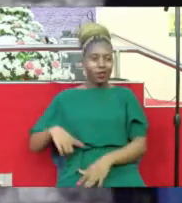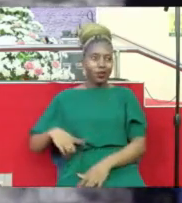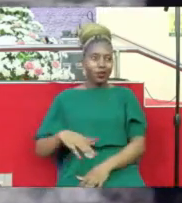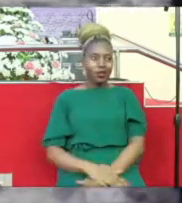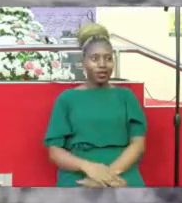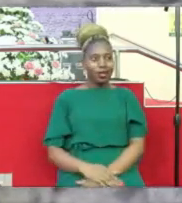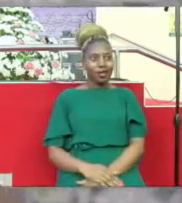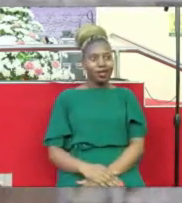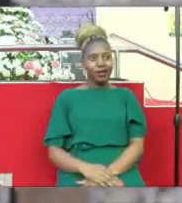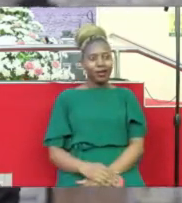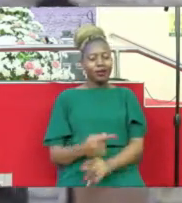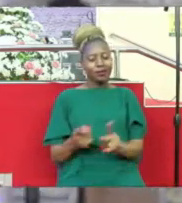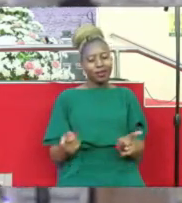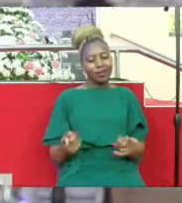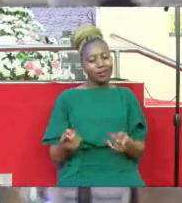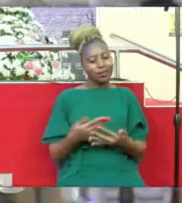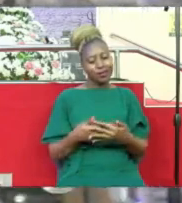But he's my baby.